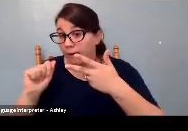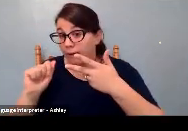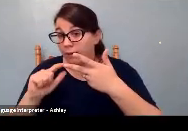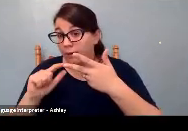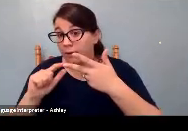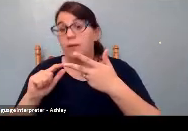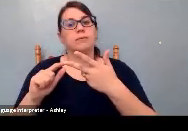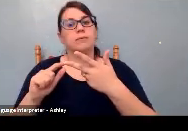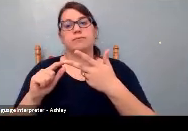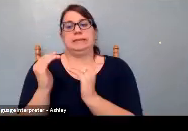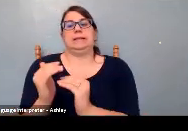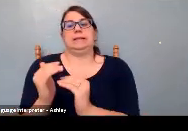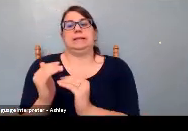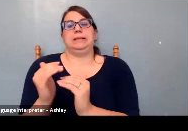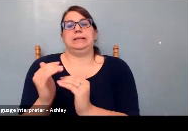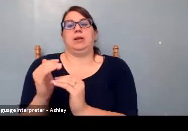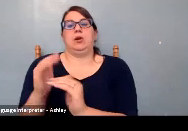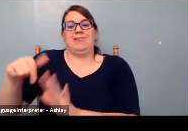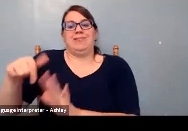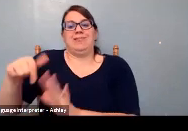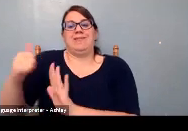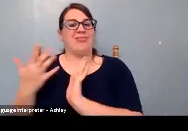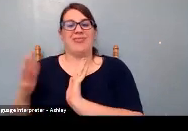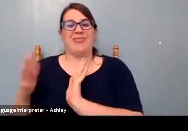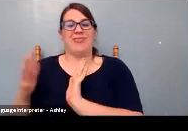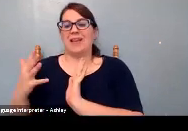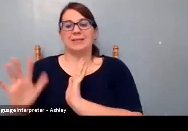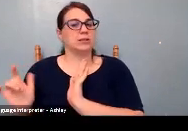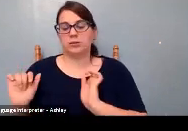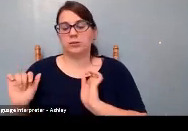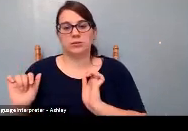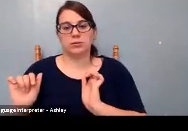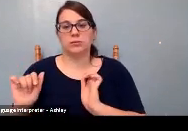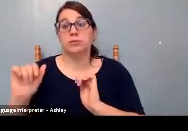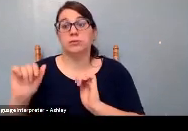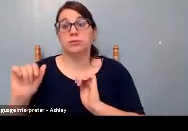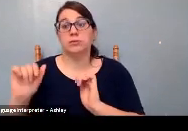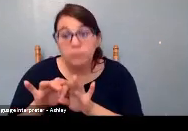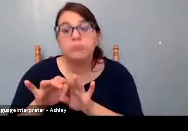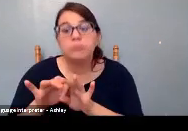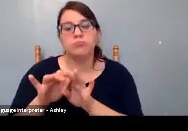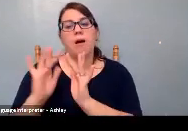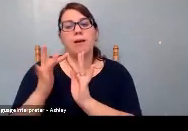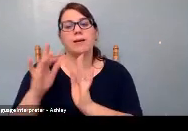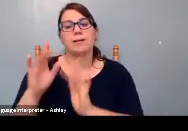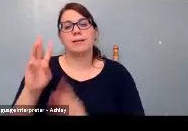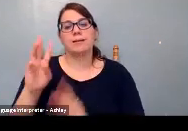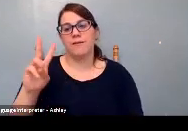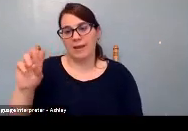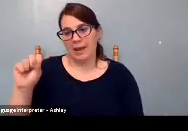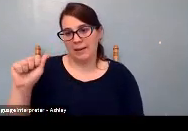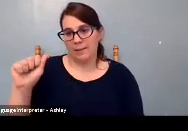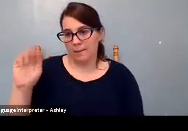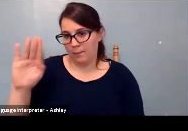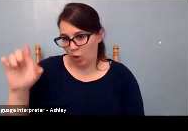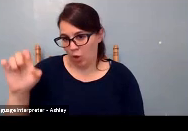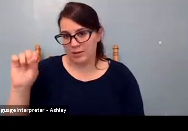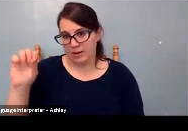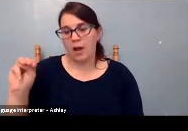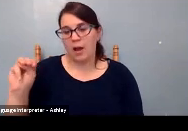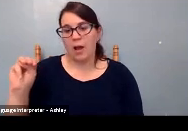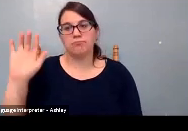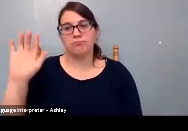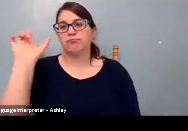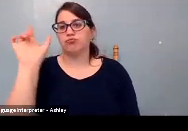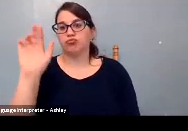WVABLE account, and the forms are available at the WVABLE.com website and at the resources tab. Now, I do want to